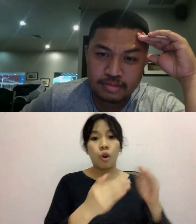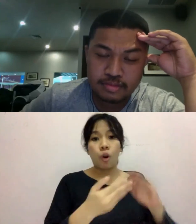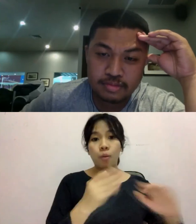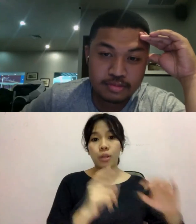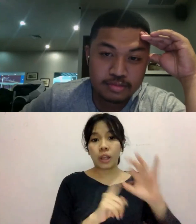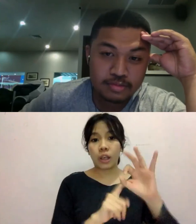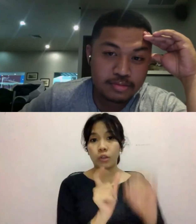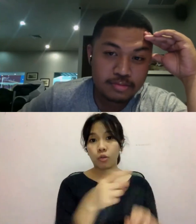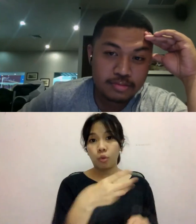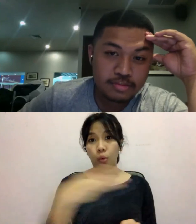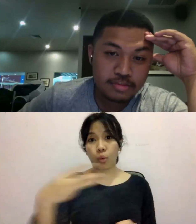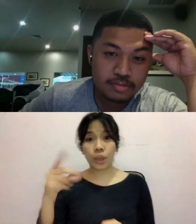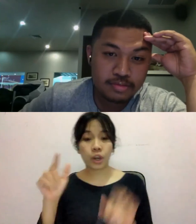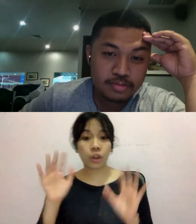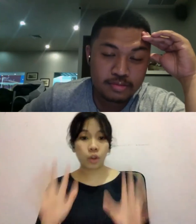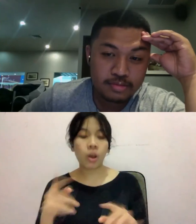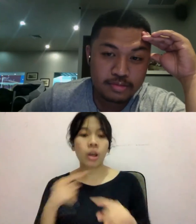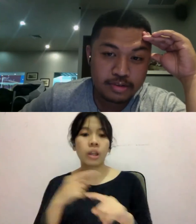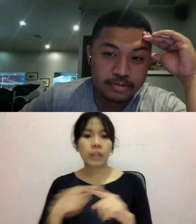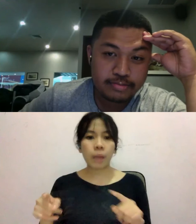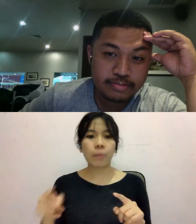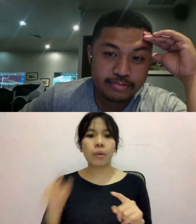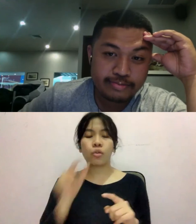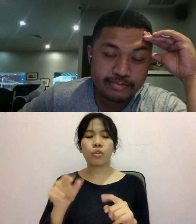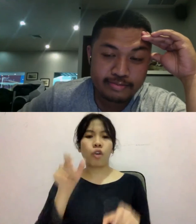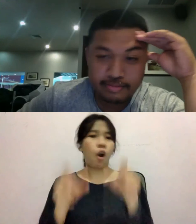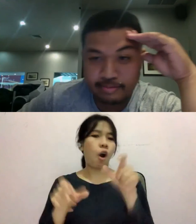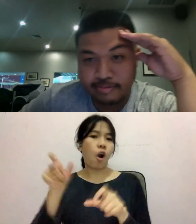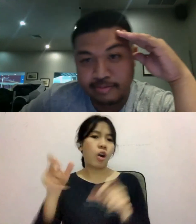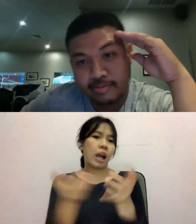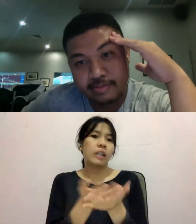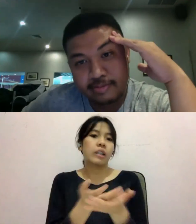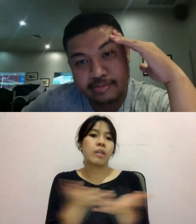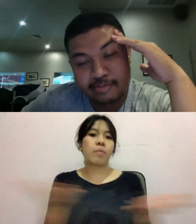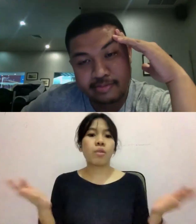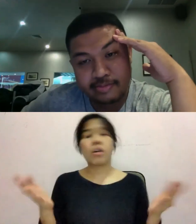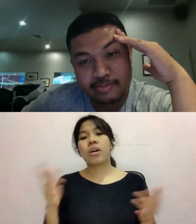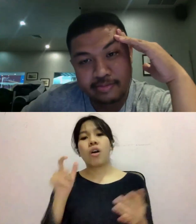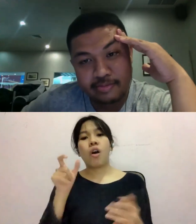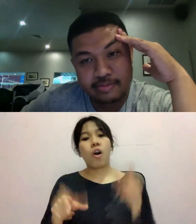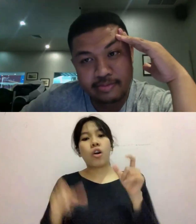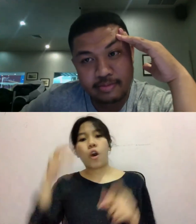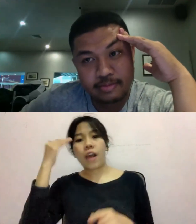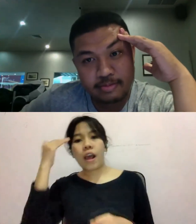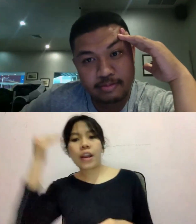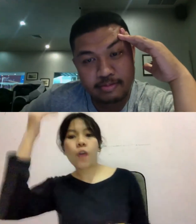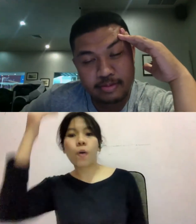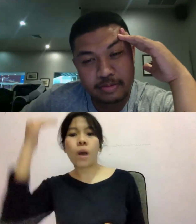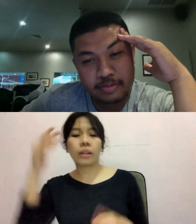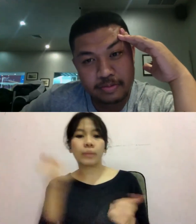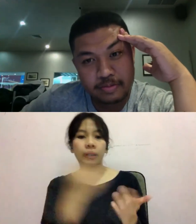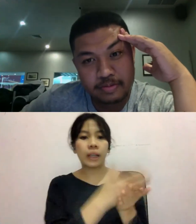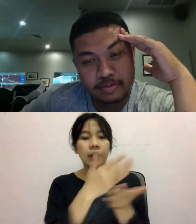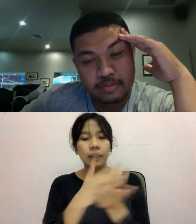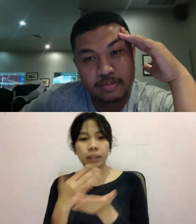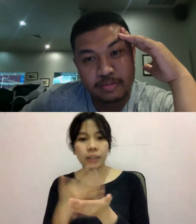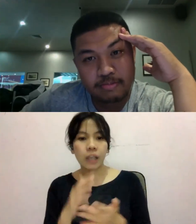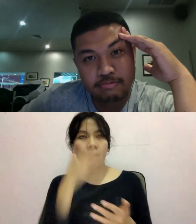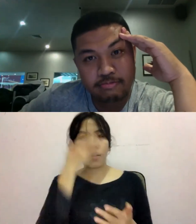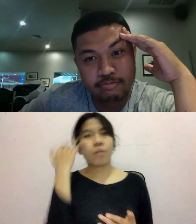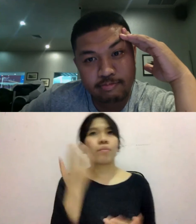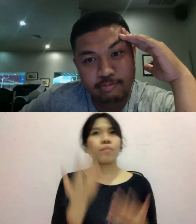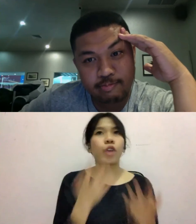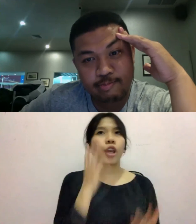whole young population in general, in their adolescent years, in their 20-something, 30-something early, and